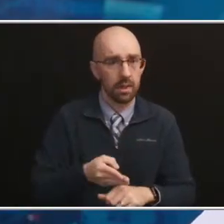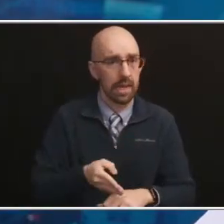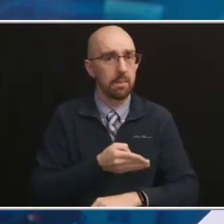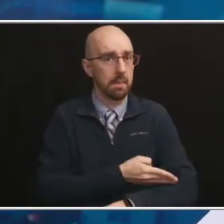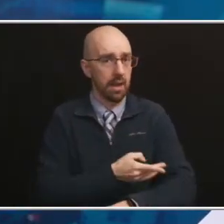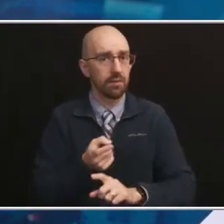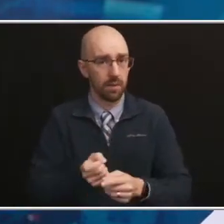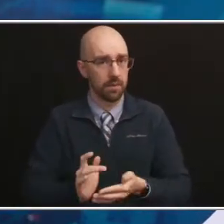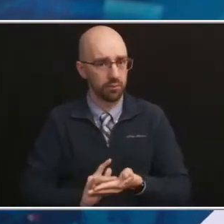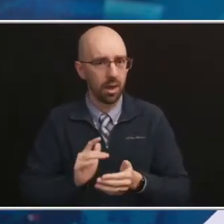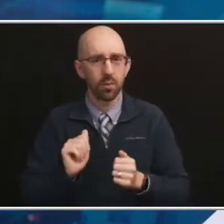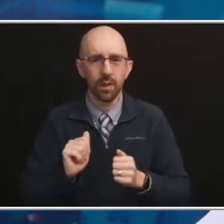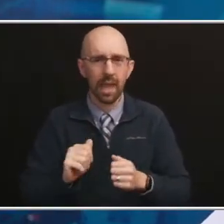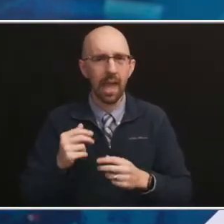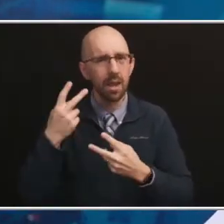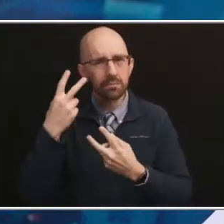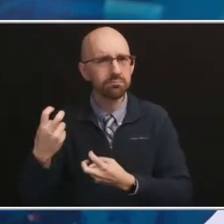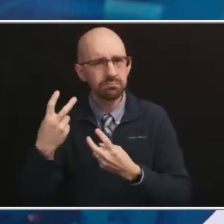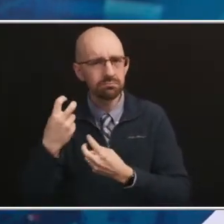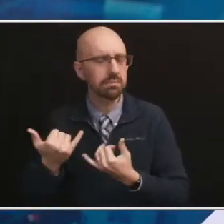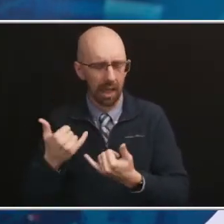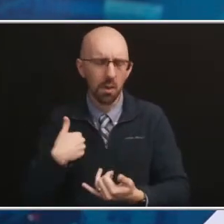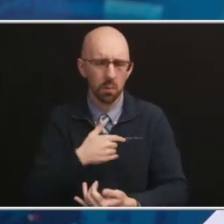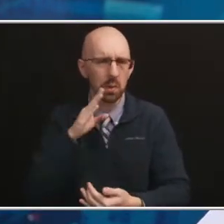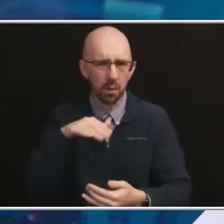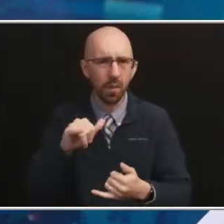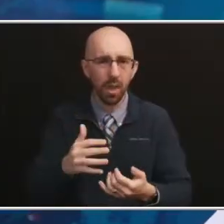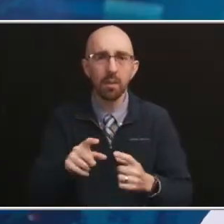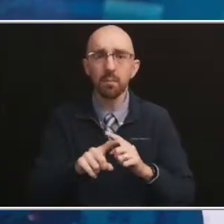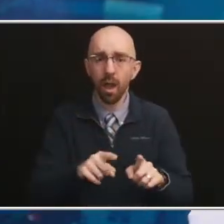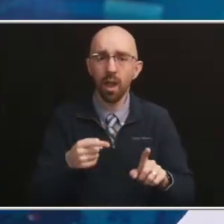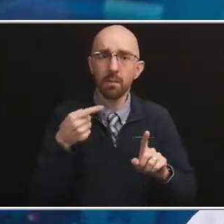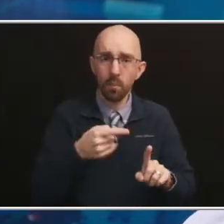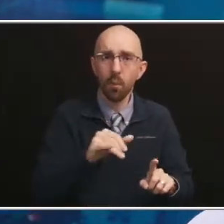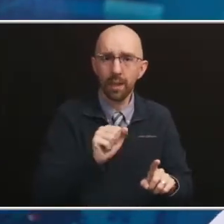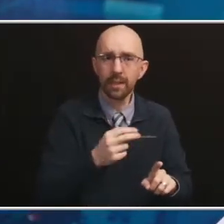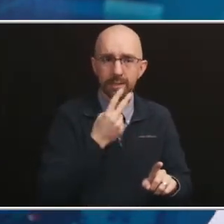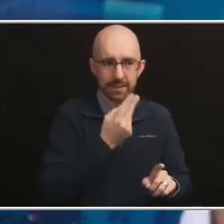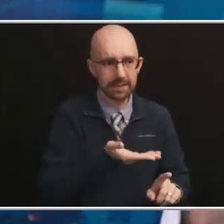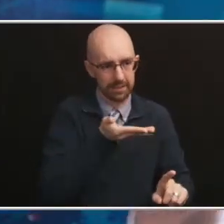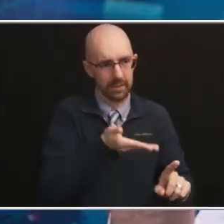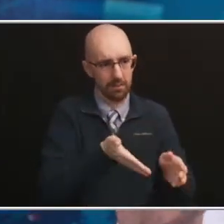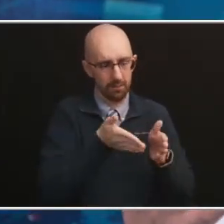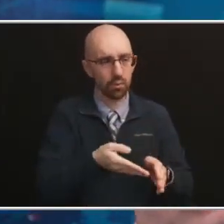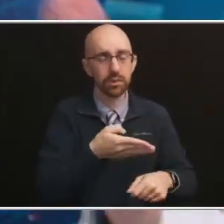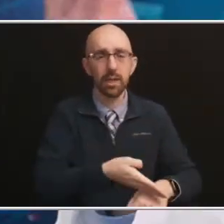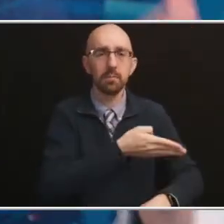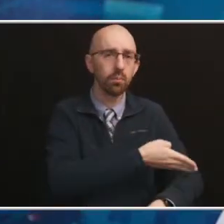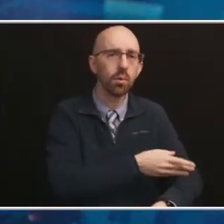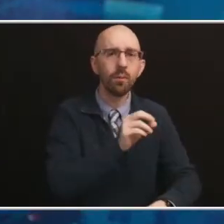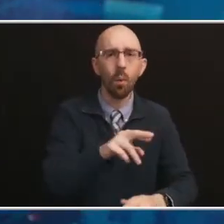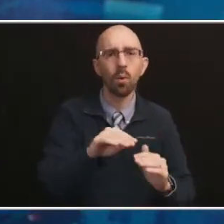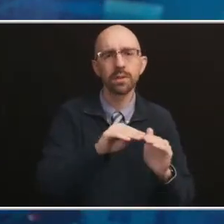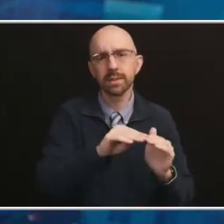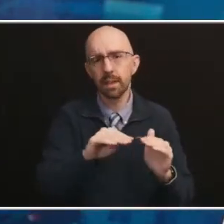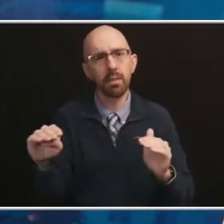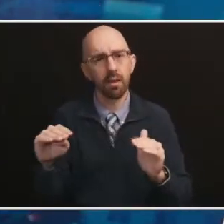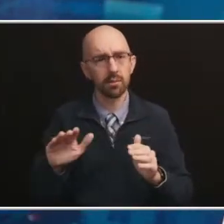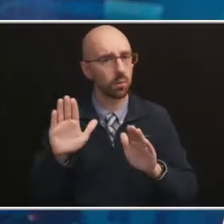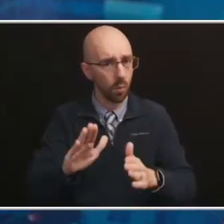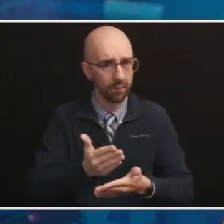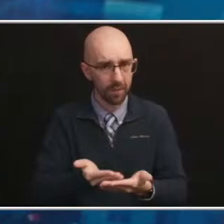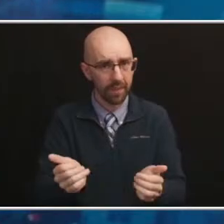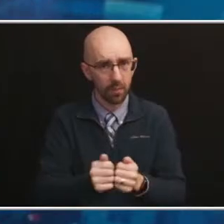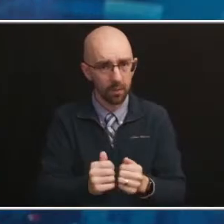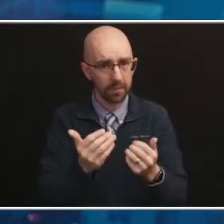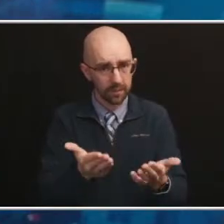can move amyloid now, we know that, but we want to see people improve or stabilize. And the wonderful thing here was with